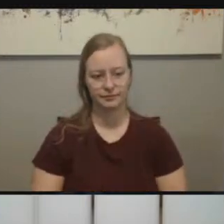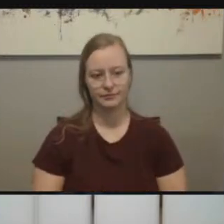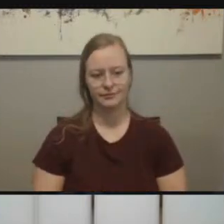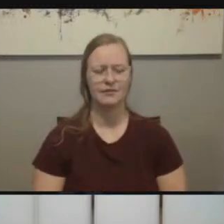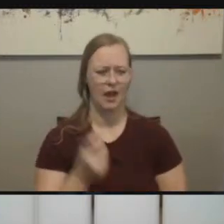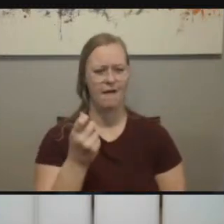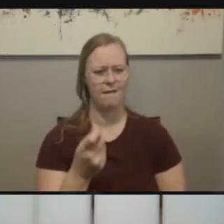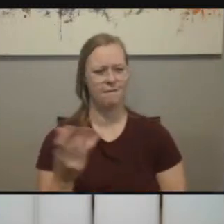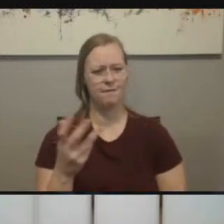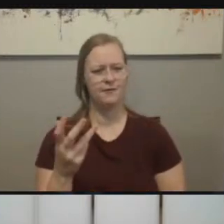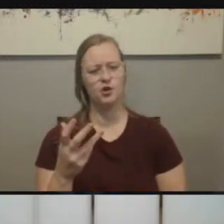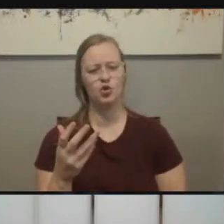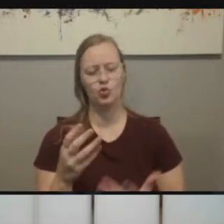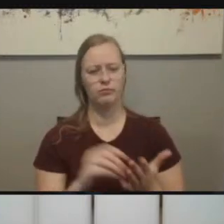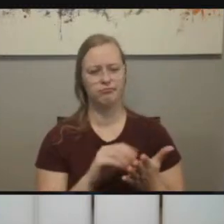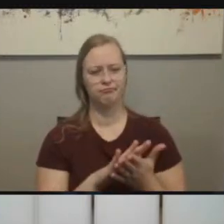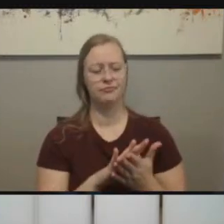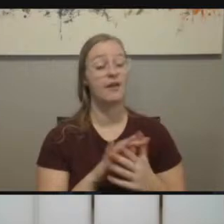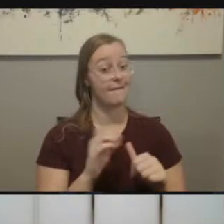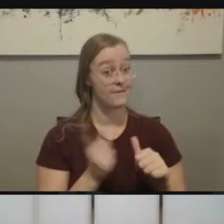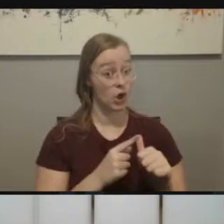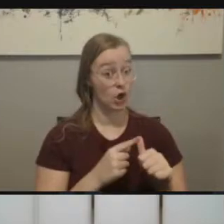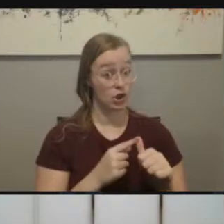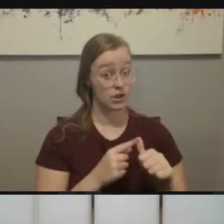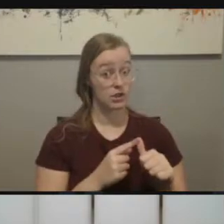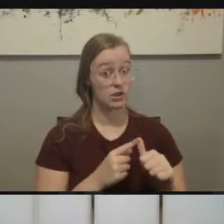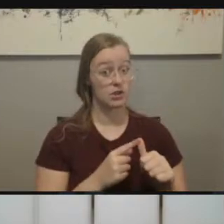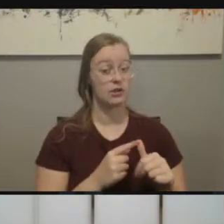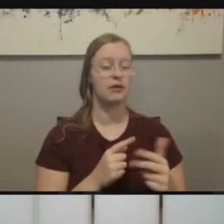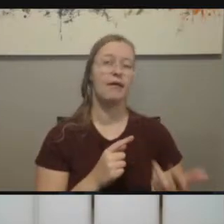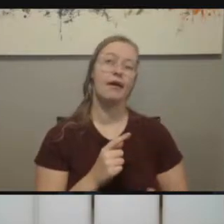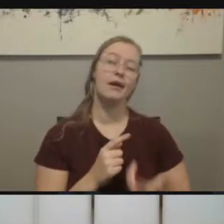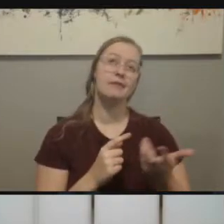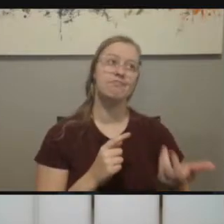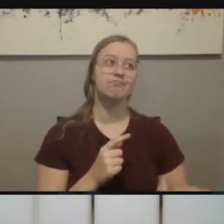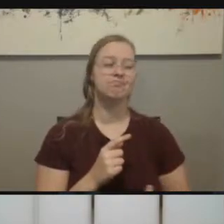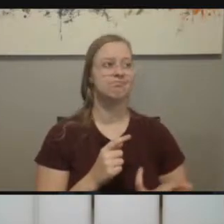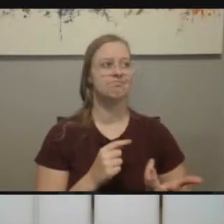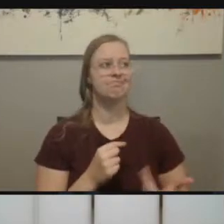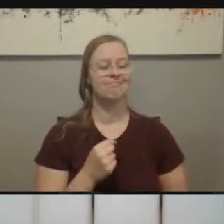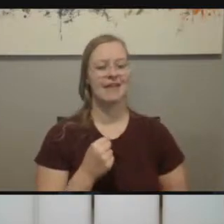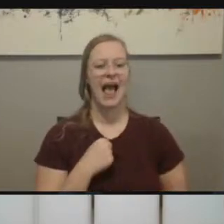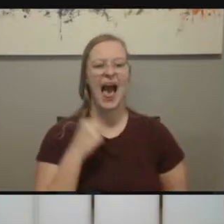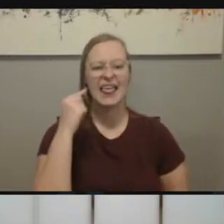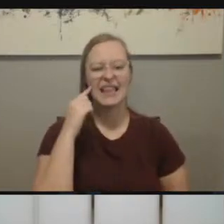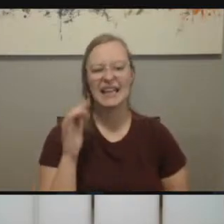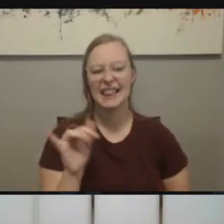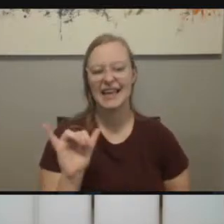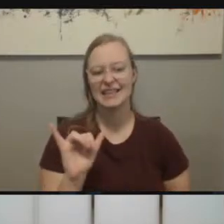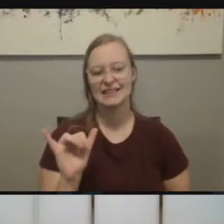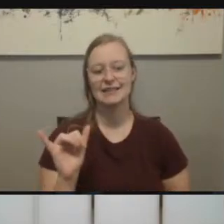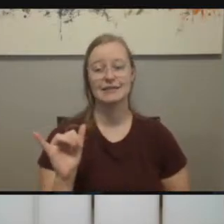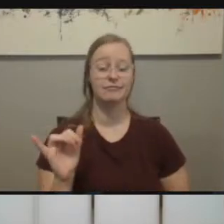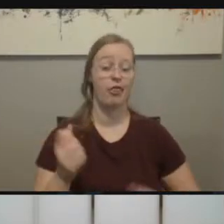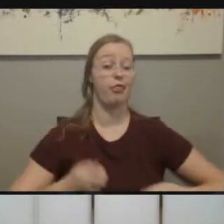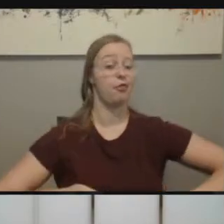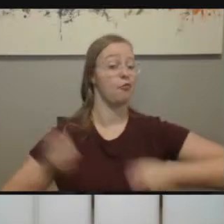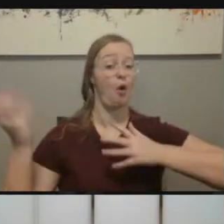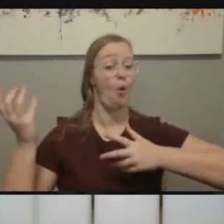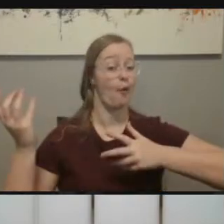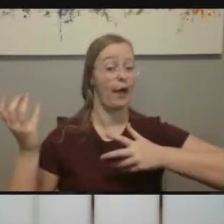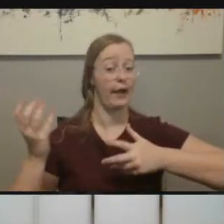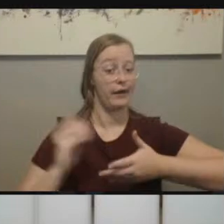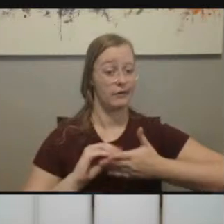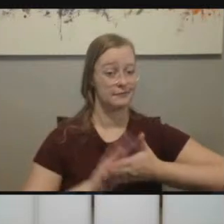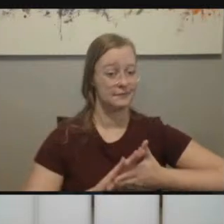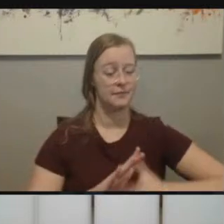of the entries. The first entry, which in a way is I think of as a kind of throwaway entry.